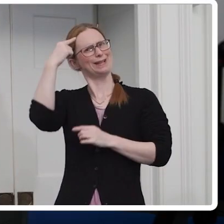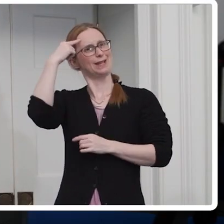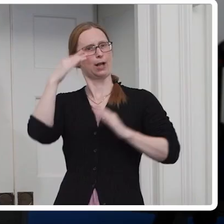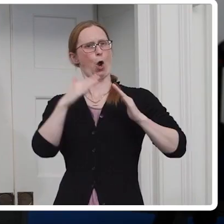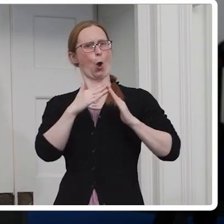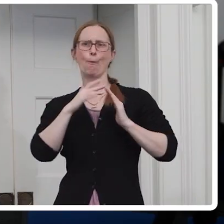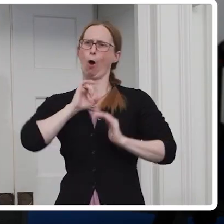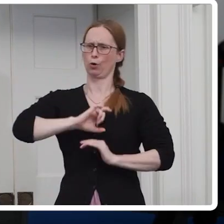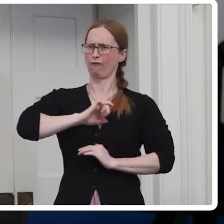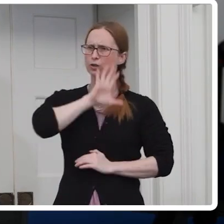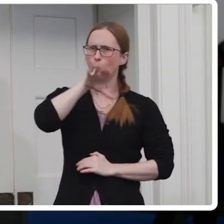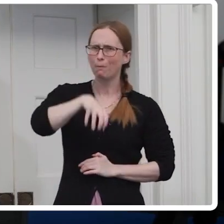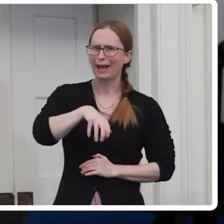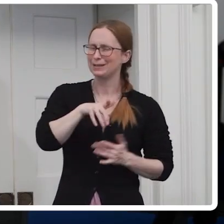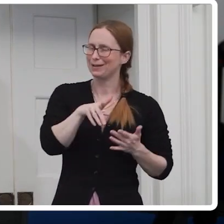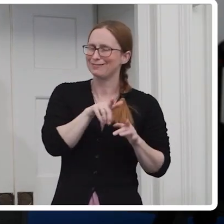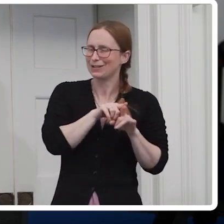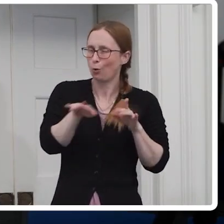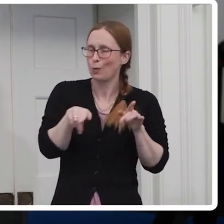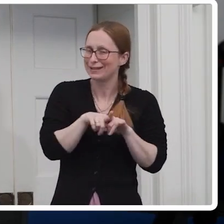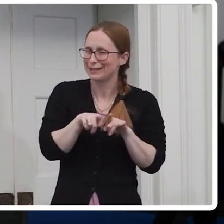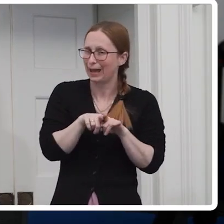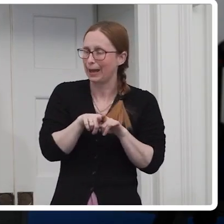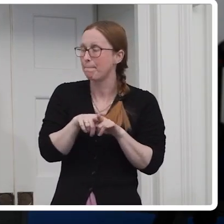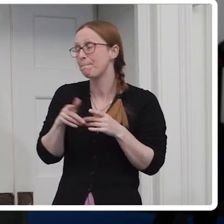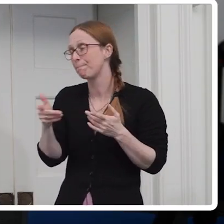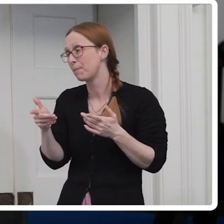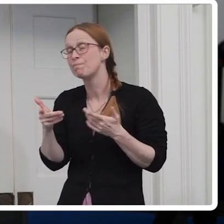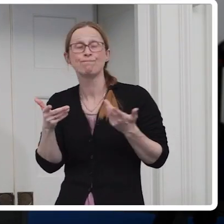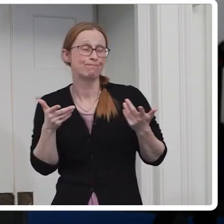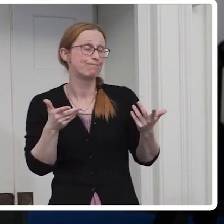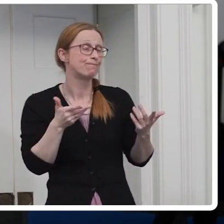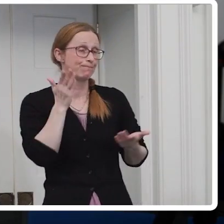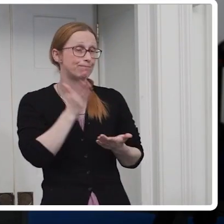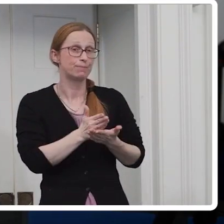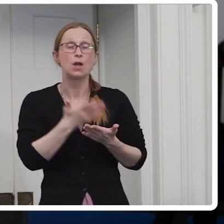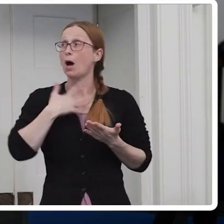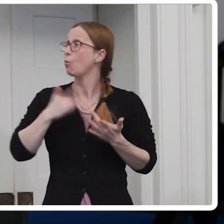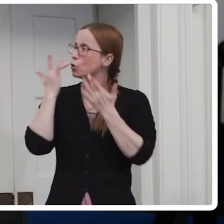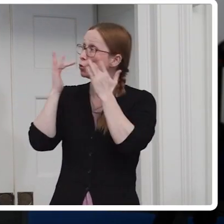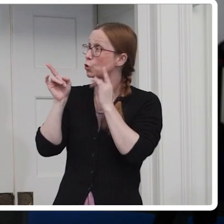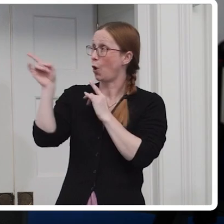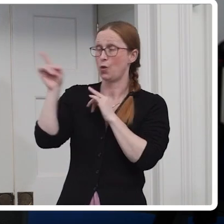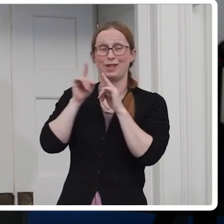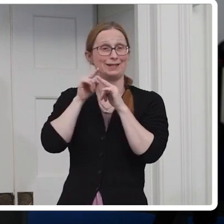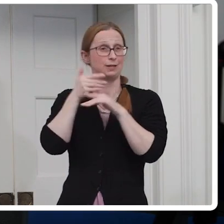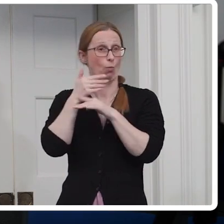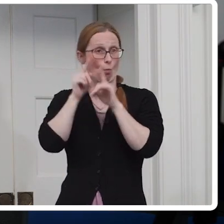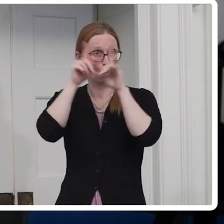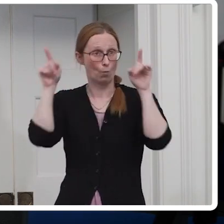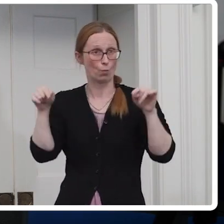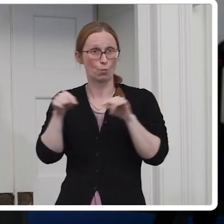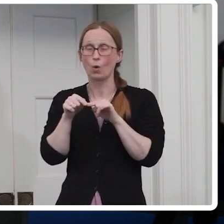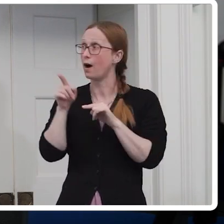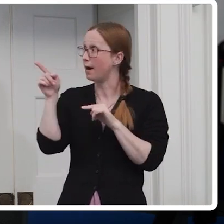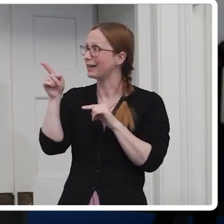as a comfortable place, but it isn't necessarily that for many people. Yeah, and I think I'd just like to spotlight this work. This is quite an